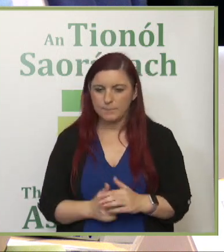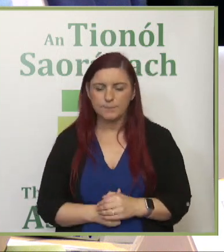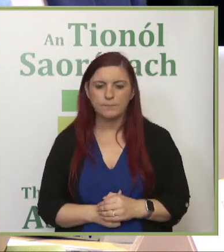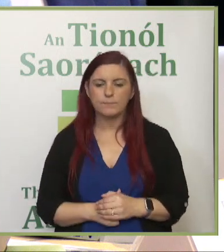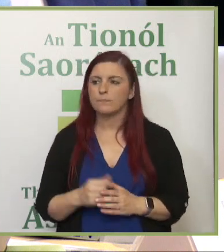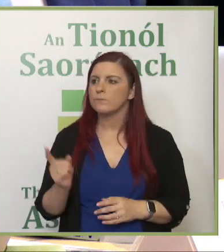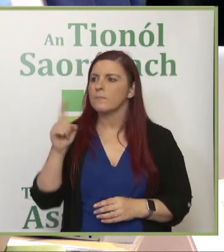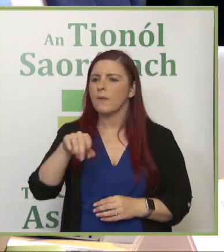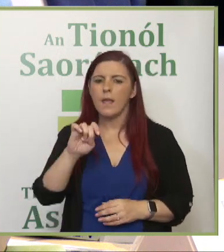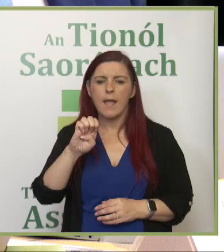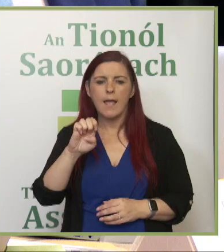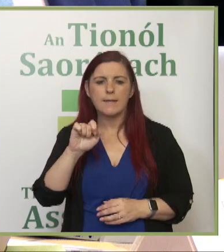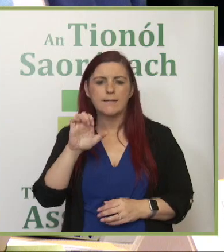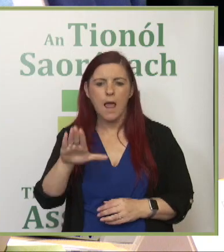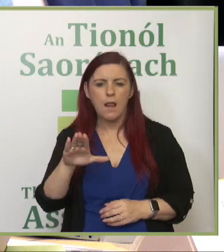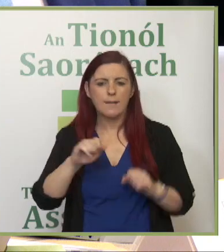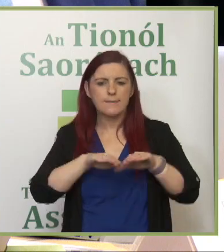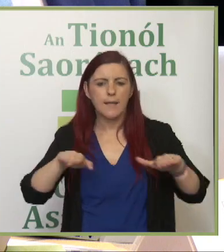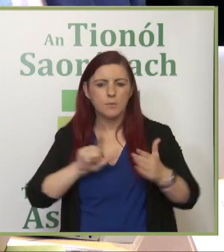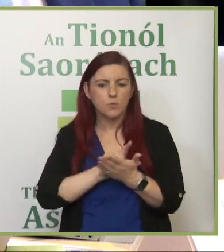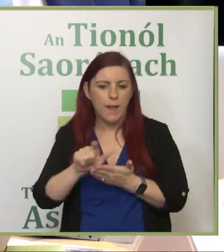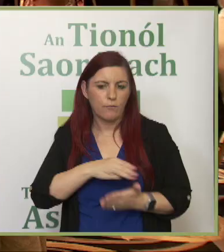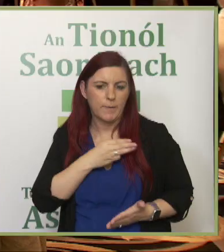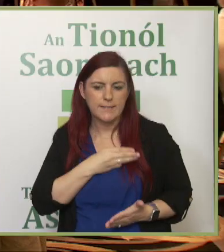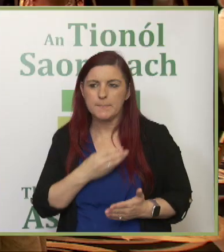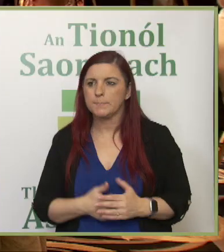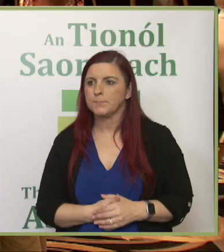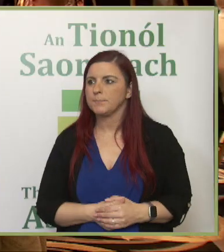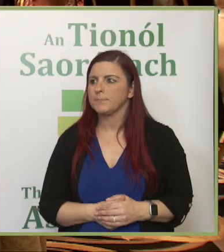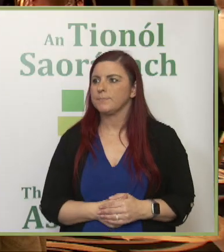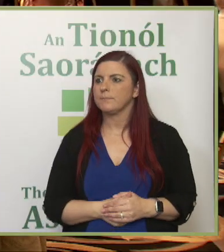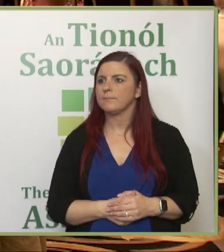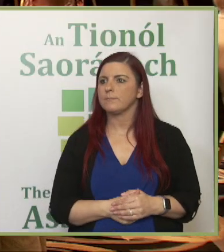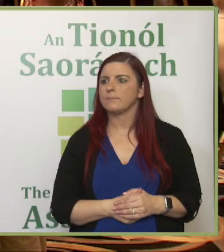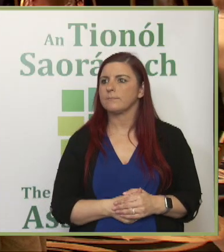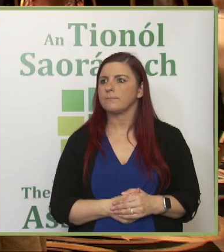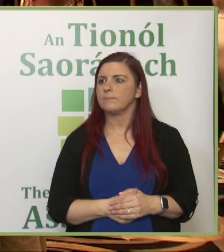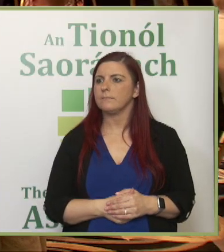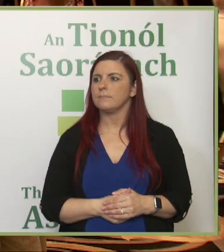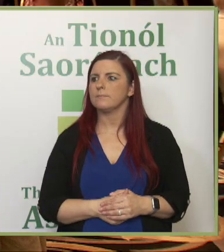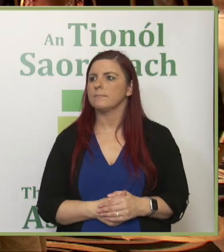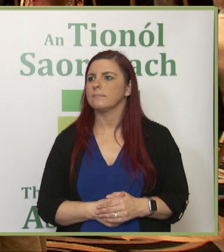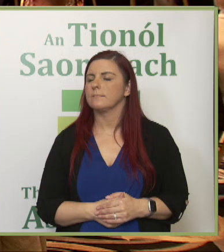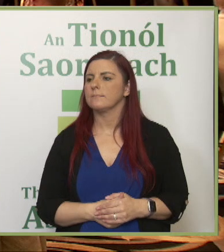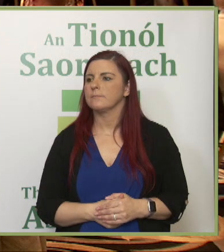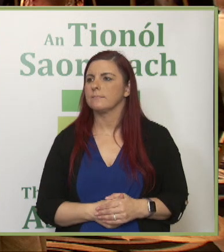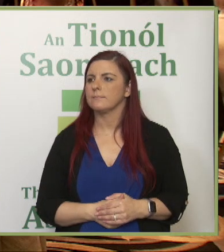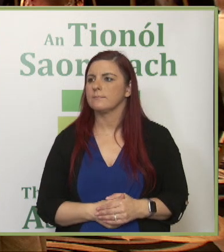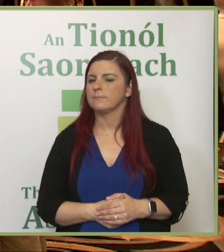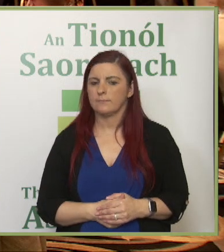to Adele on table 12, please? And this might be a question for Paul, I think, but go ahead, Adele.